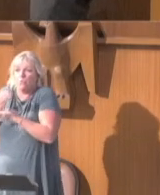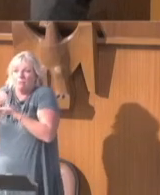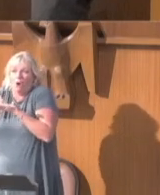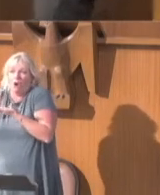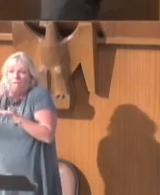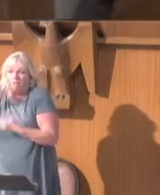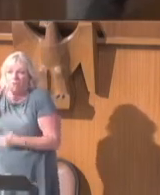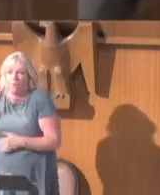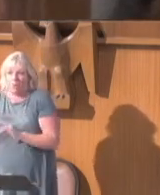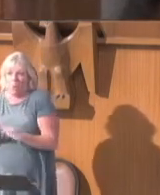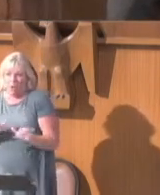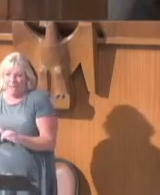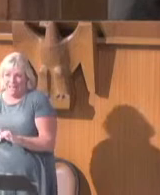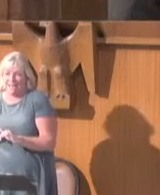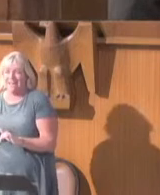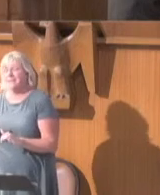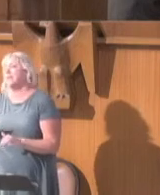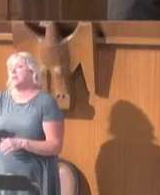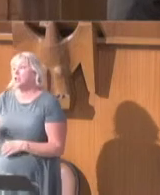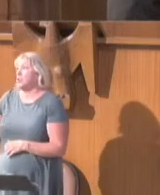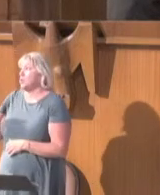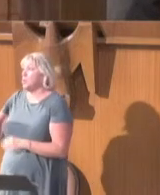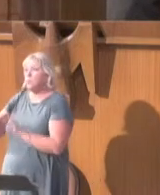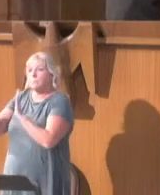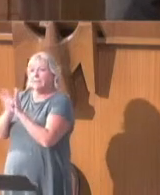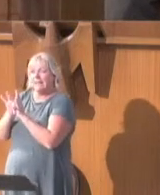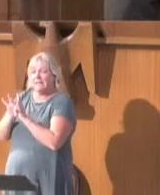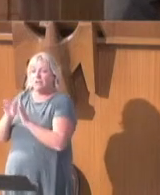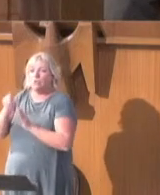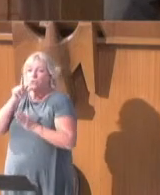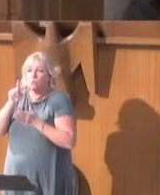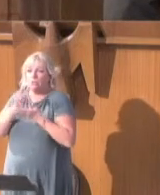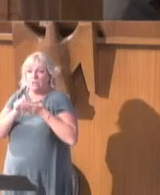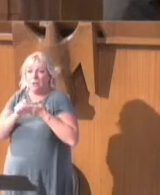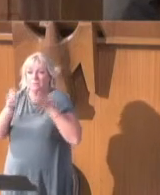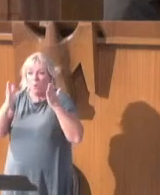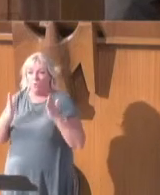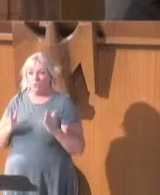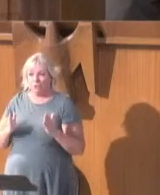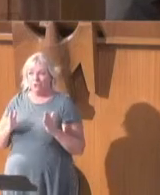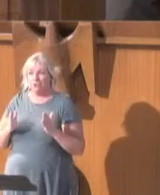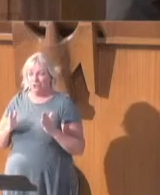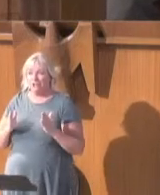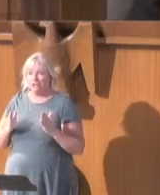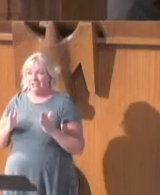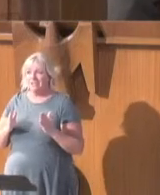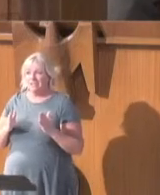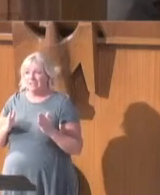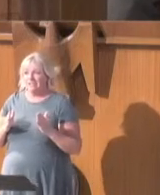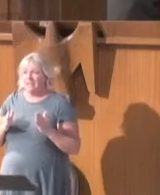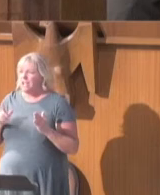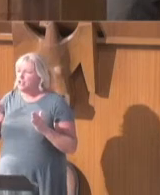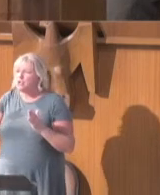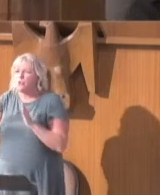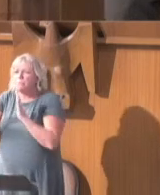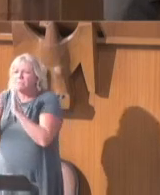to your service, where you get to choose the composer and make sure it's... Make sure it's a piece that you really